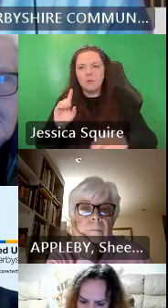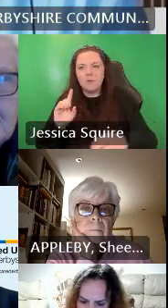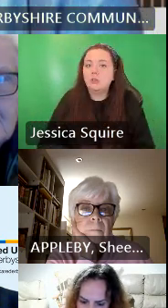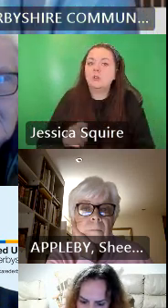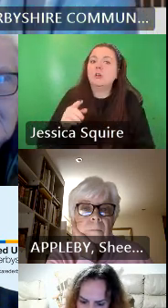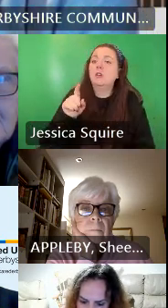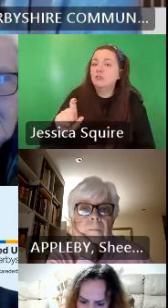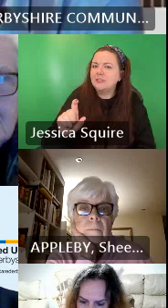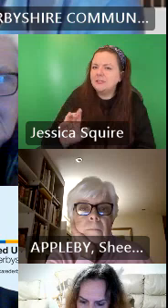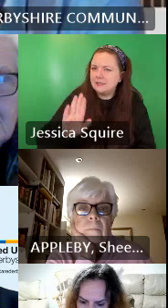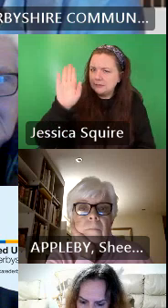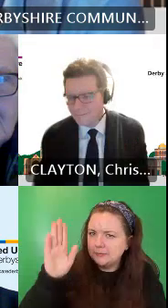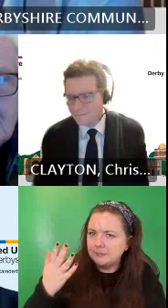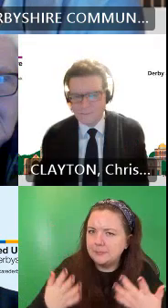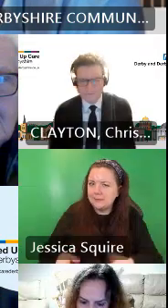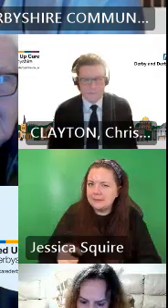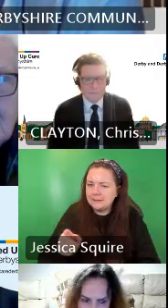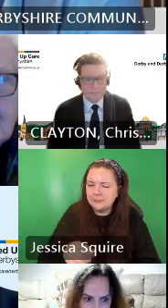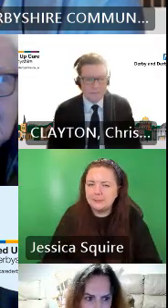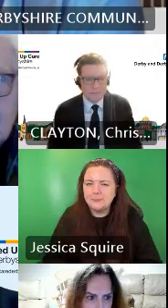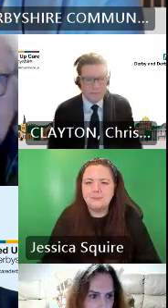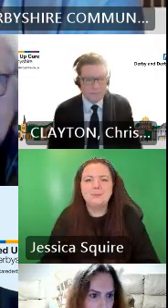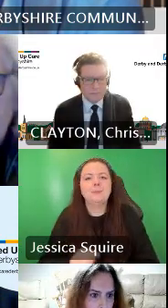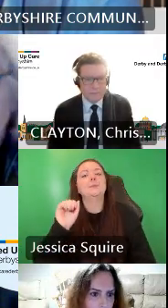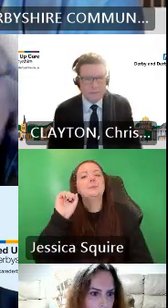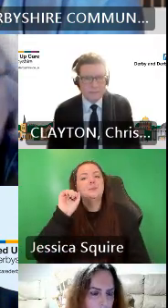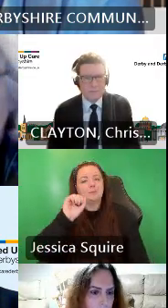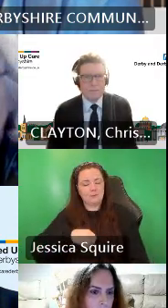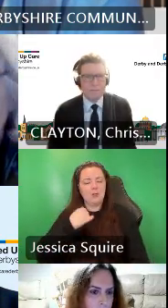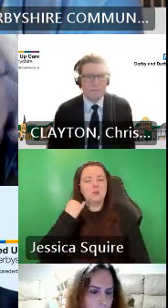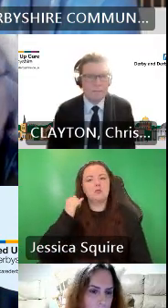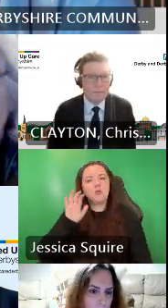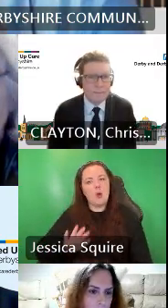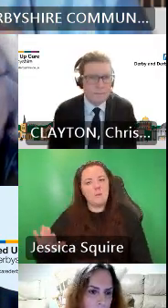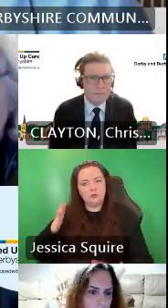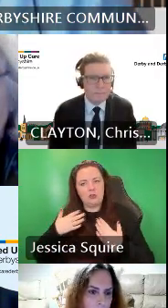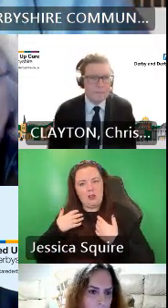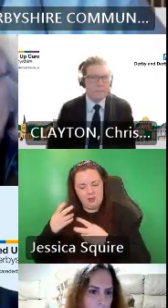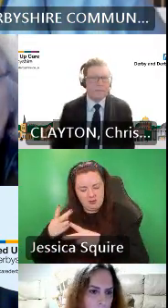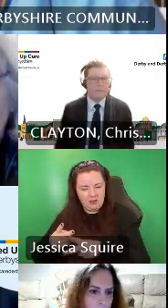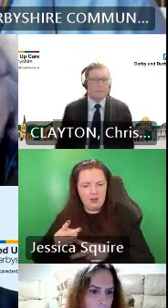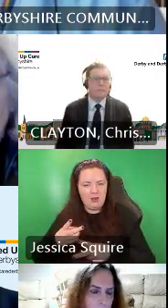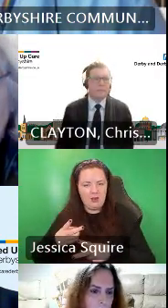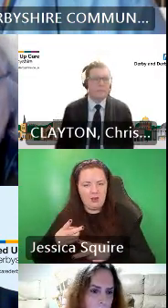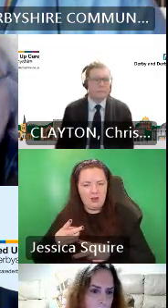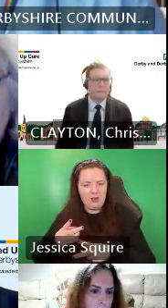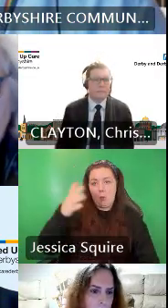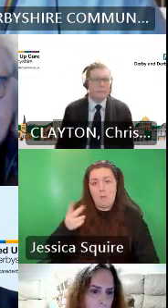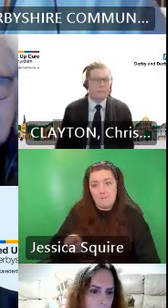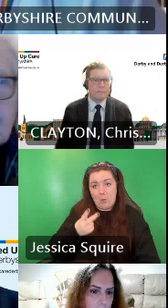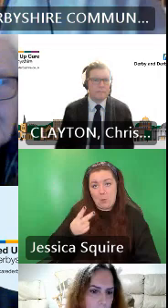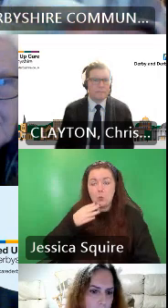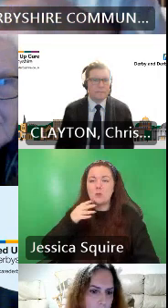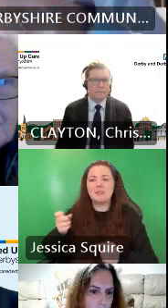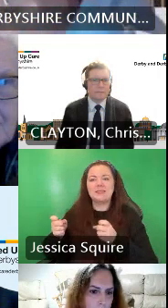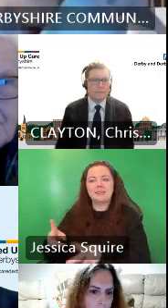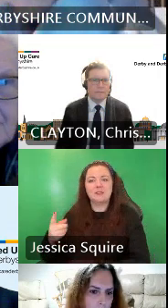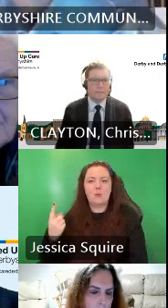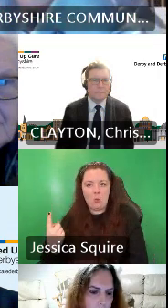Yeah, I mean, both Derbyshire Healthcare and the Royal are on System 1. So why is it every time you